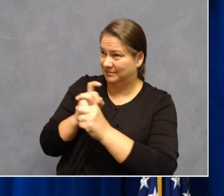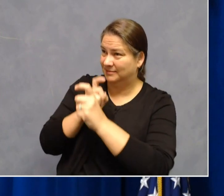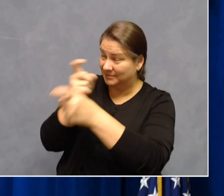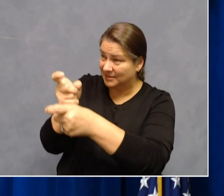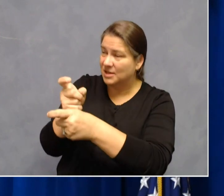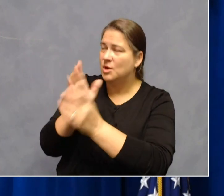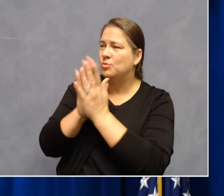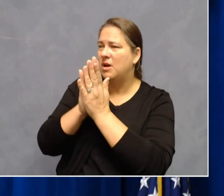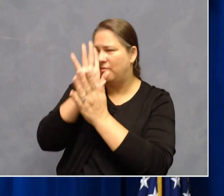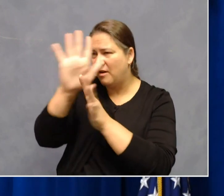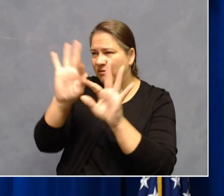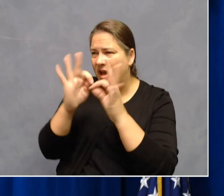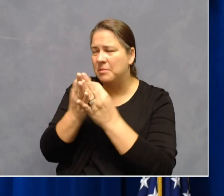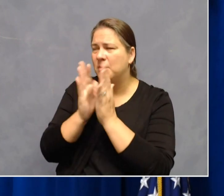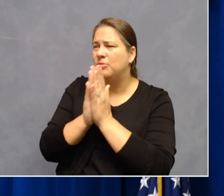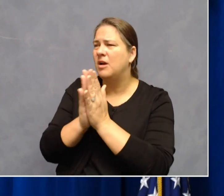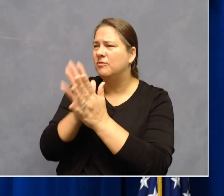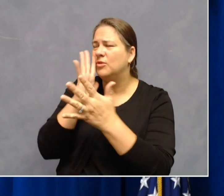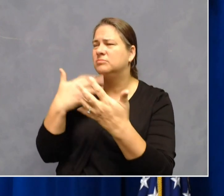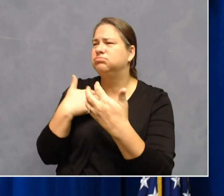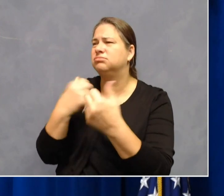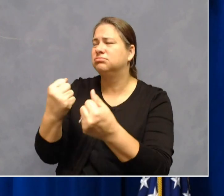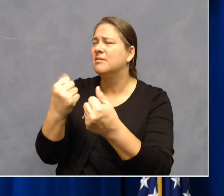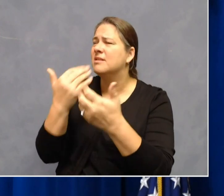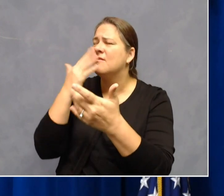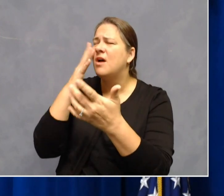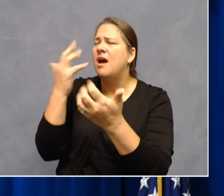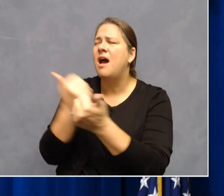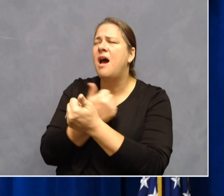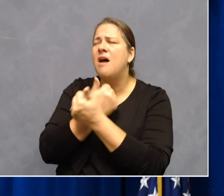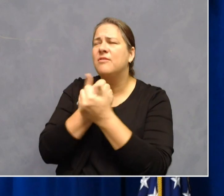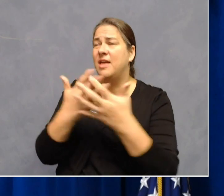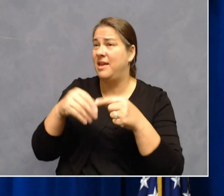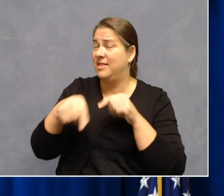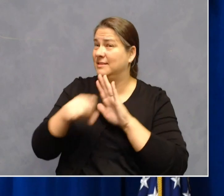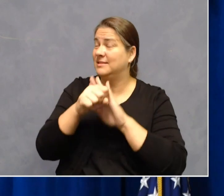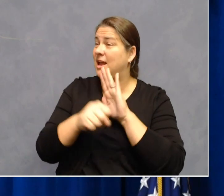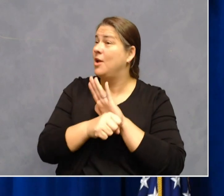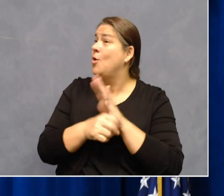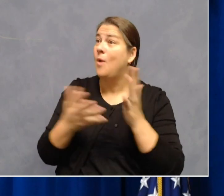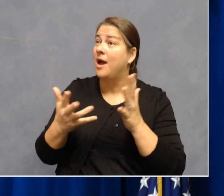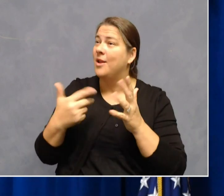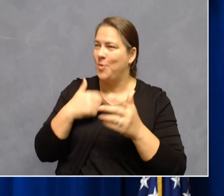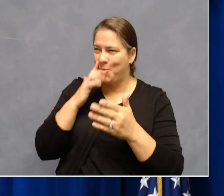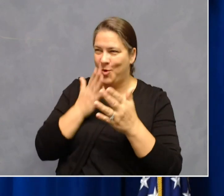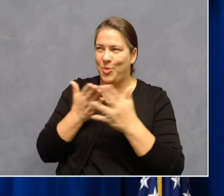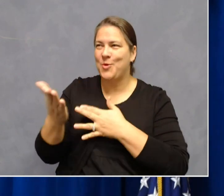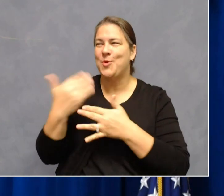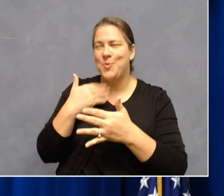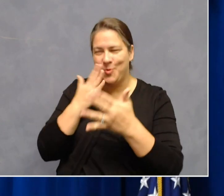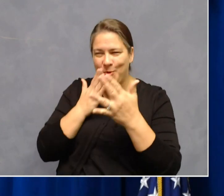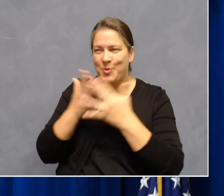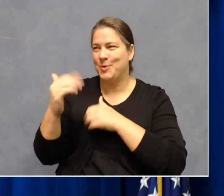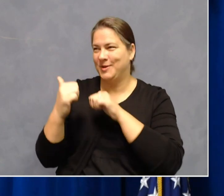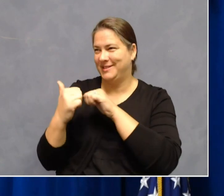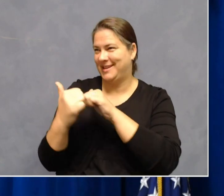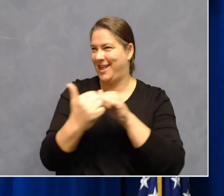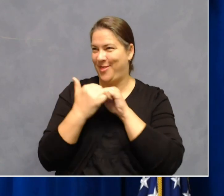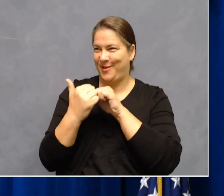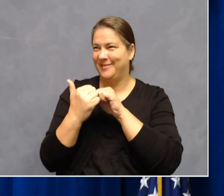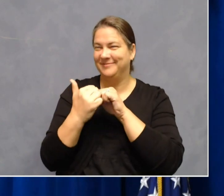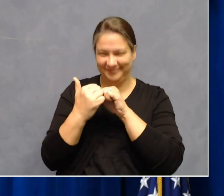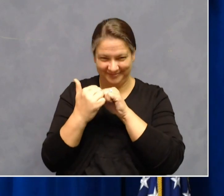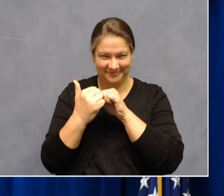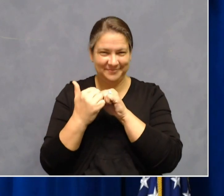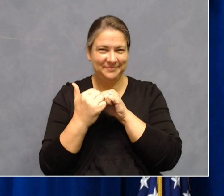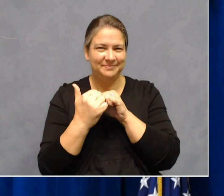that you are doing for our state. As you always say, we will get through this. We will get through this together." I want to thank